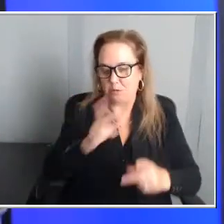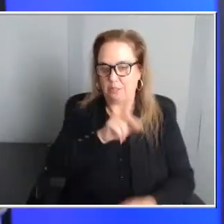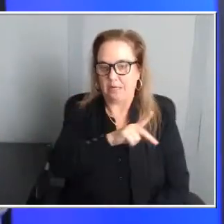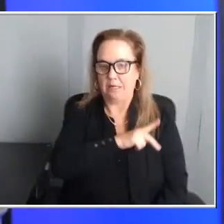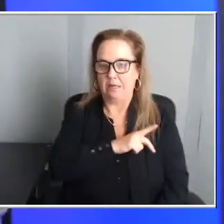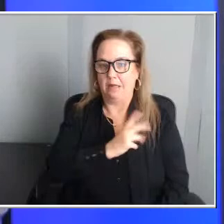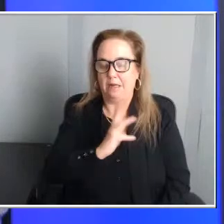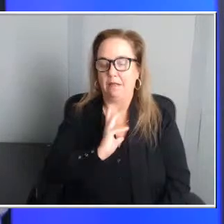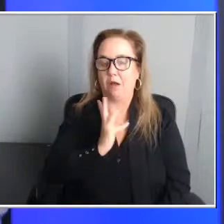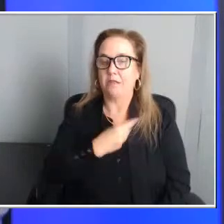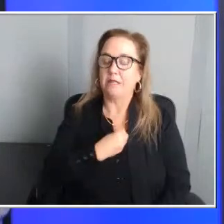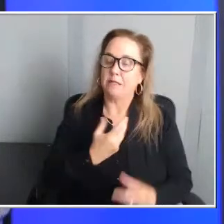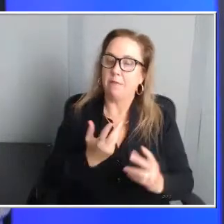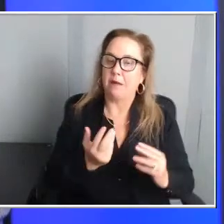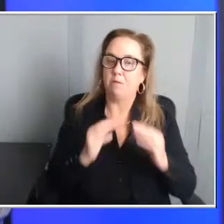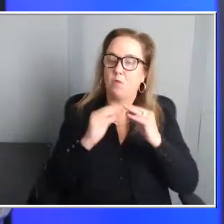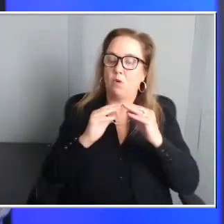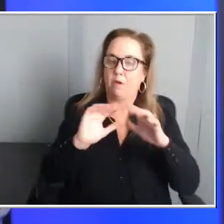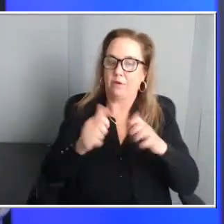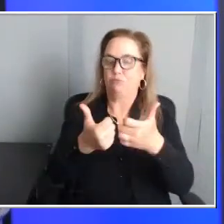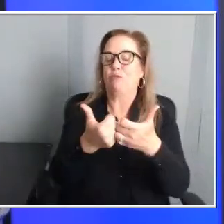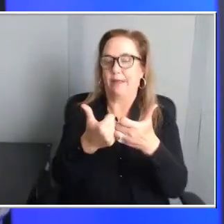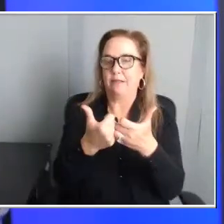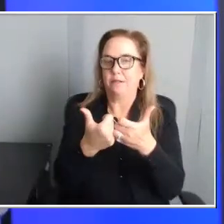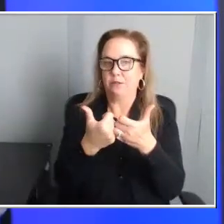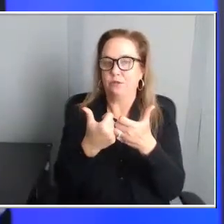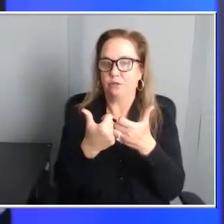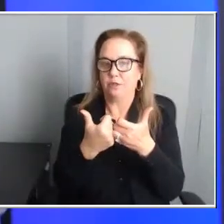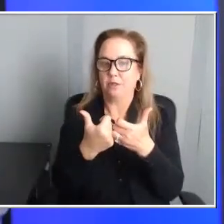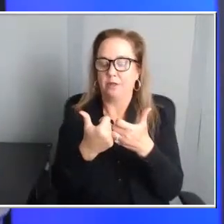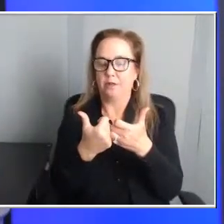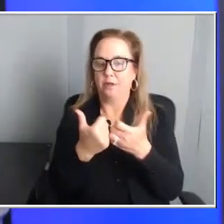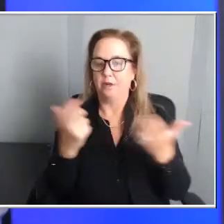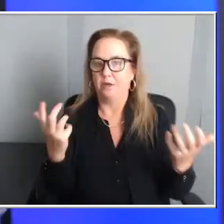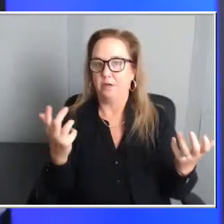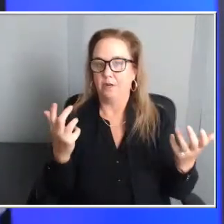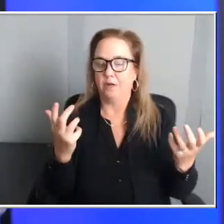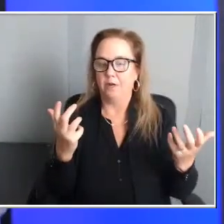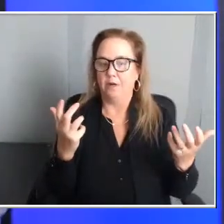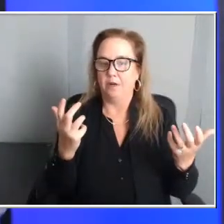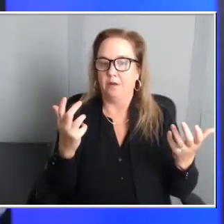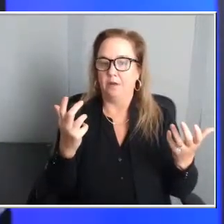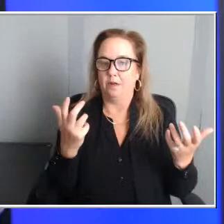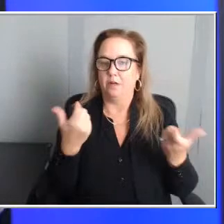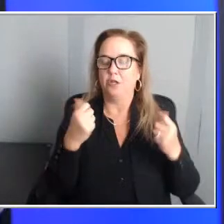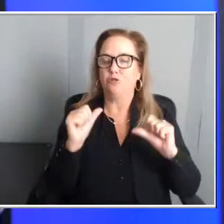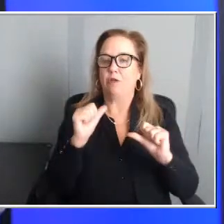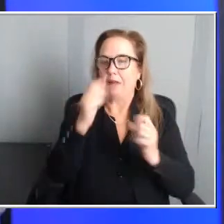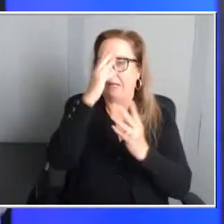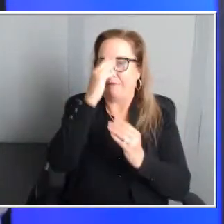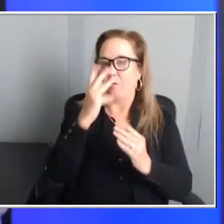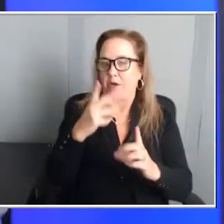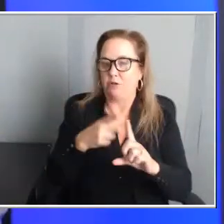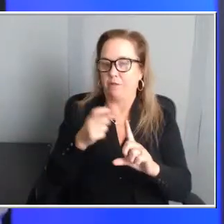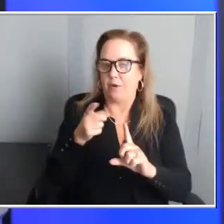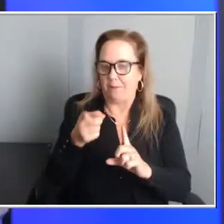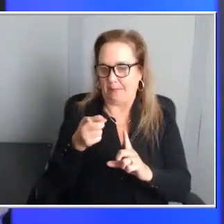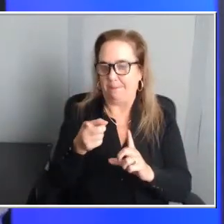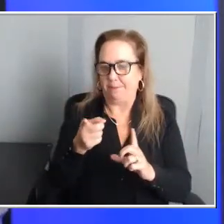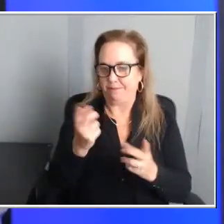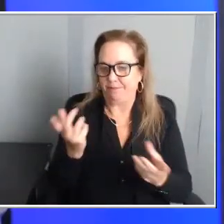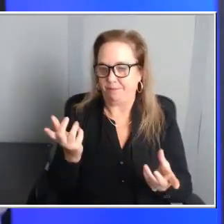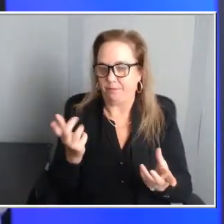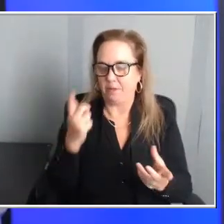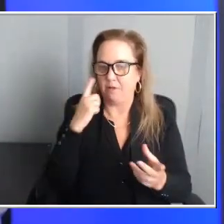it a little more difficult. Just trying to get information from him for